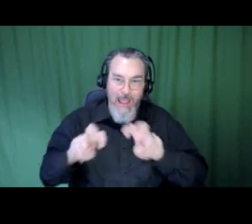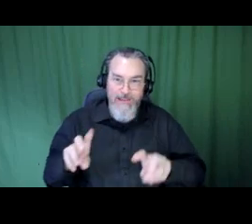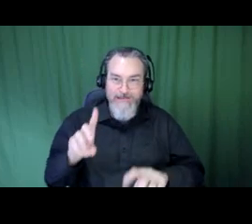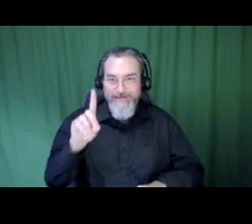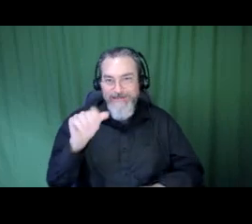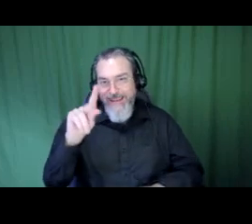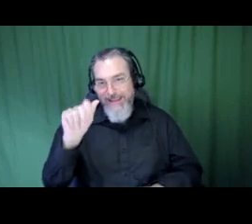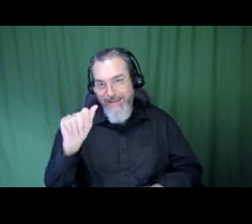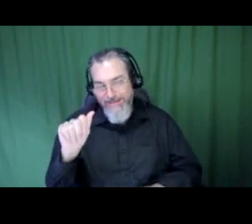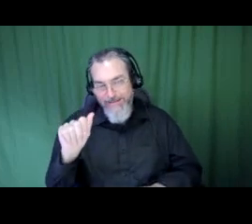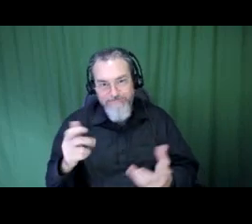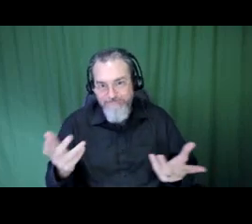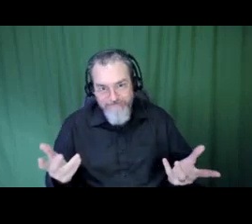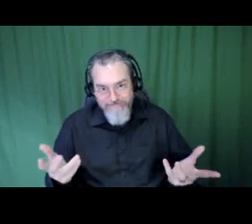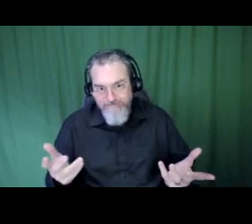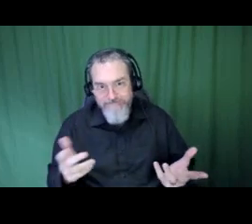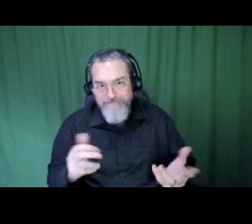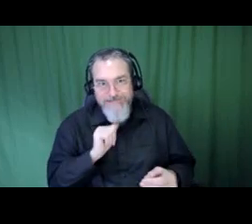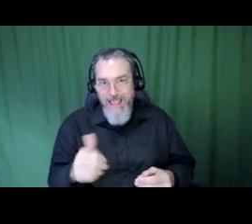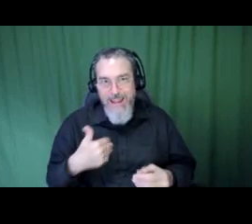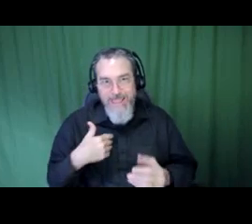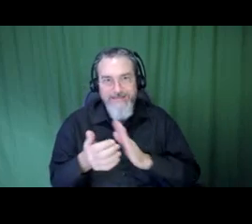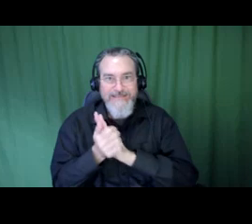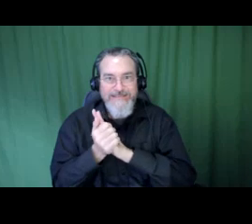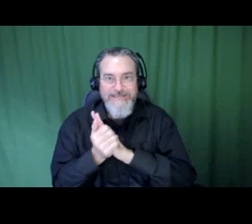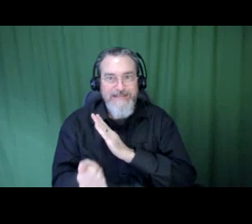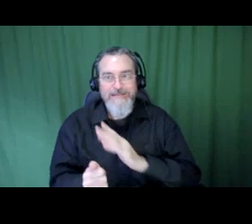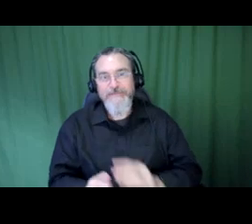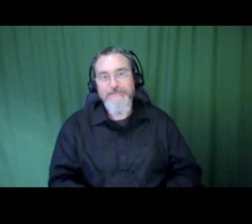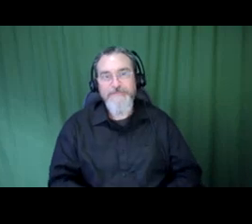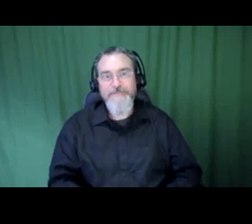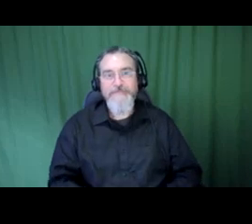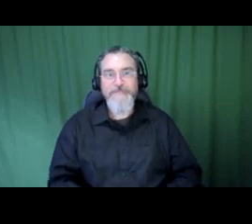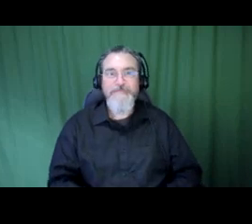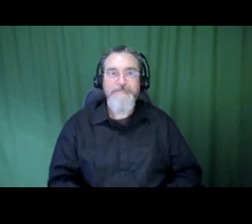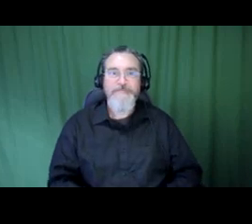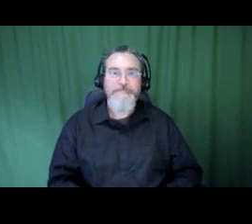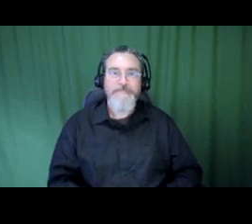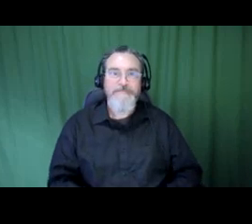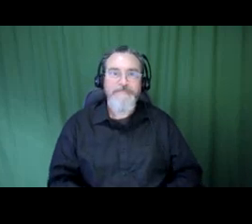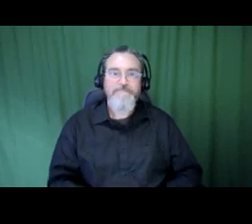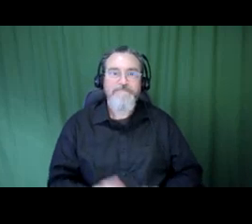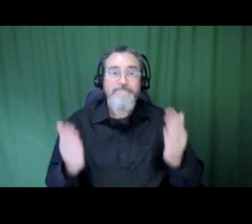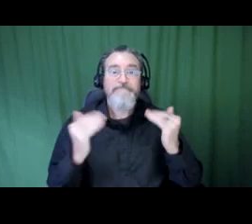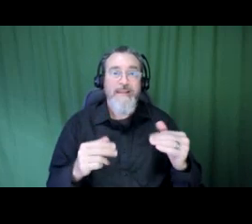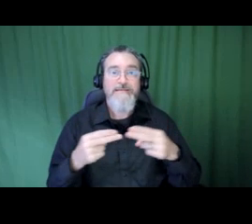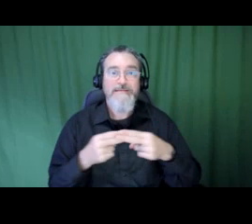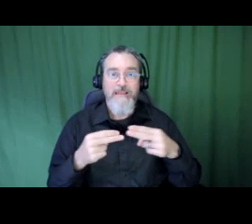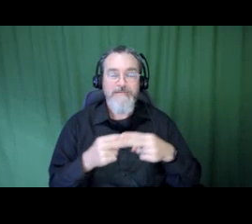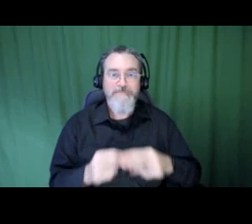industries in those specific locations here in Ohio. Next slide, please.